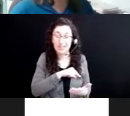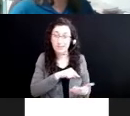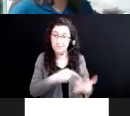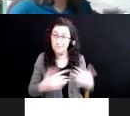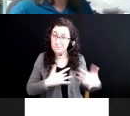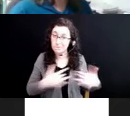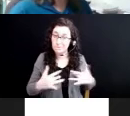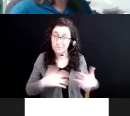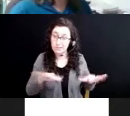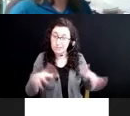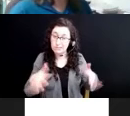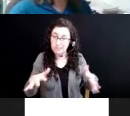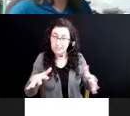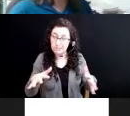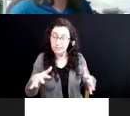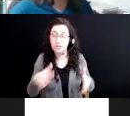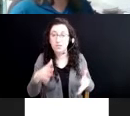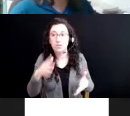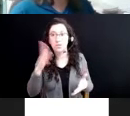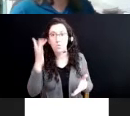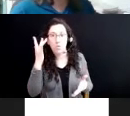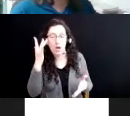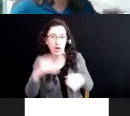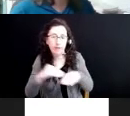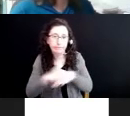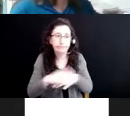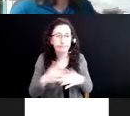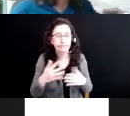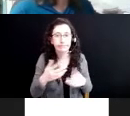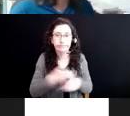be from sediment or pollutants.